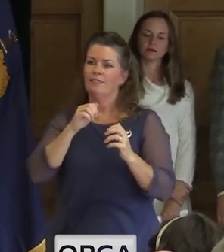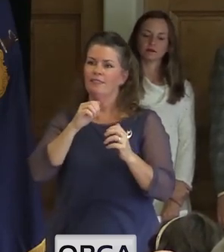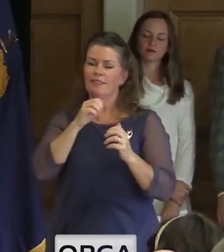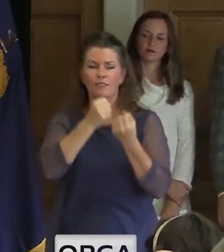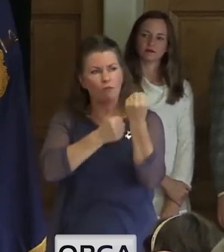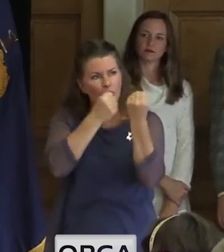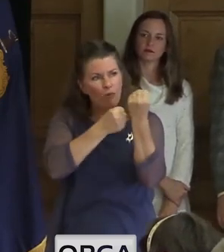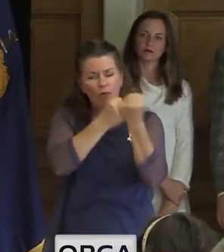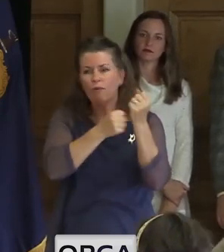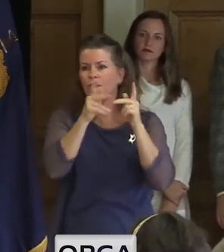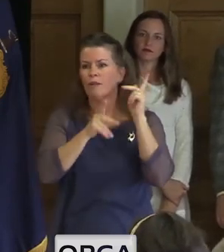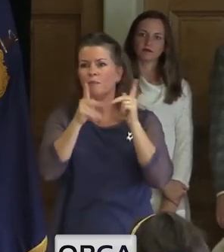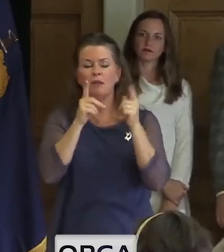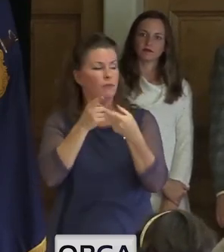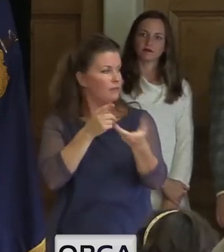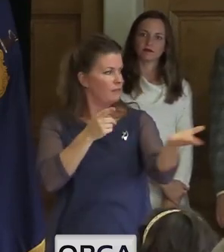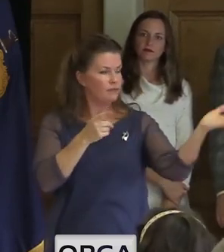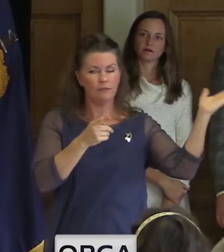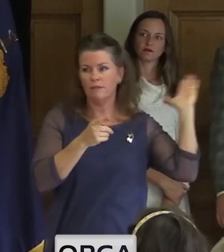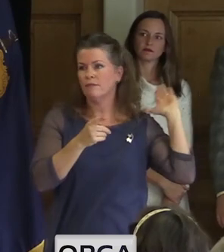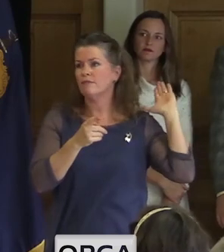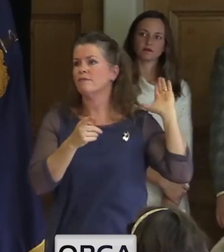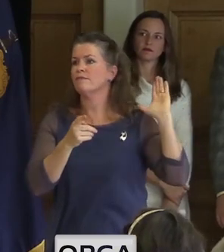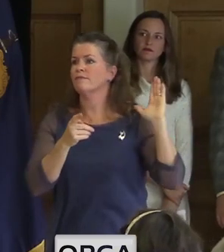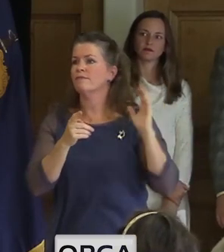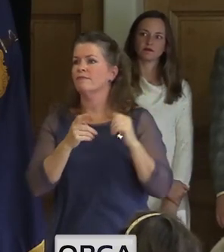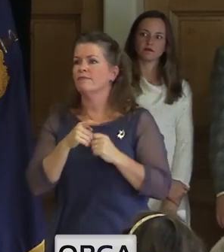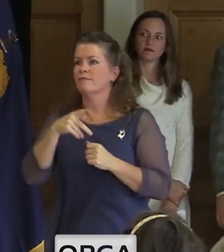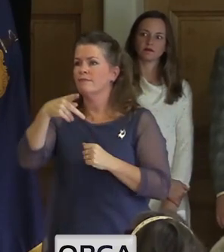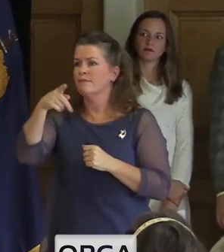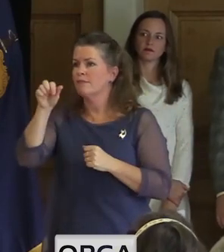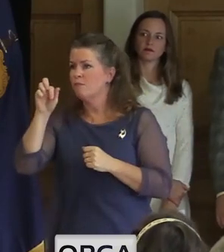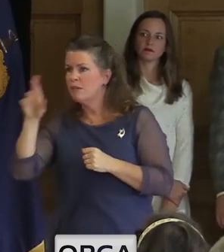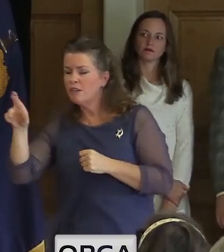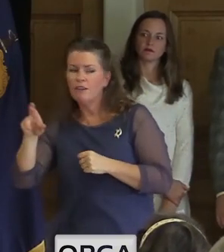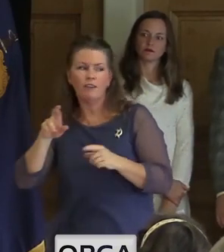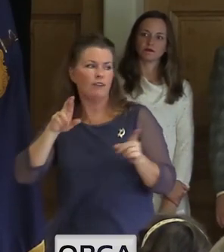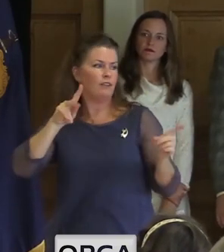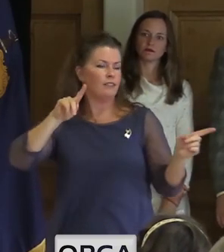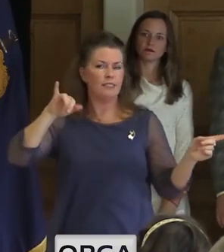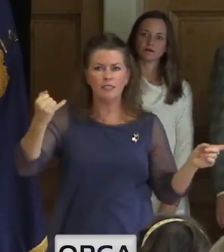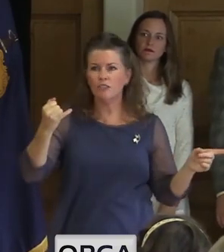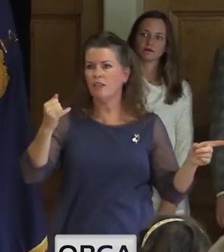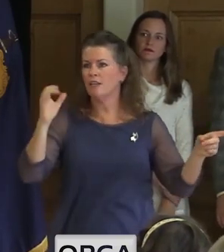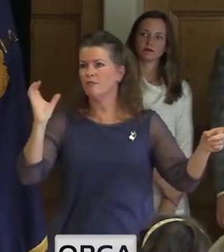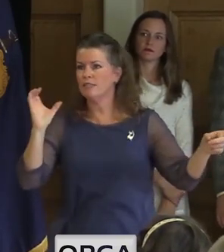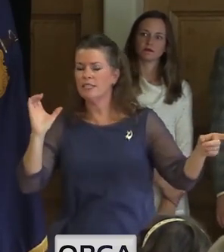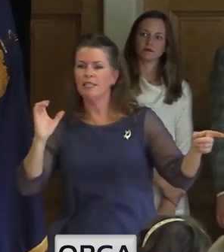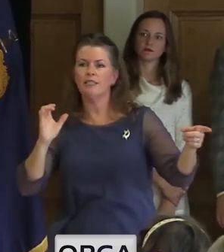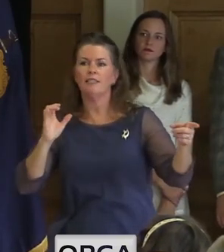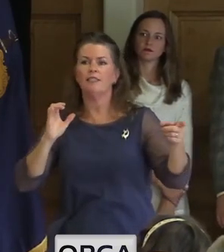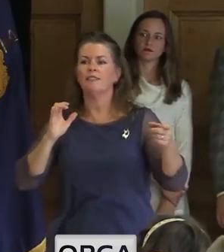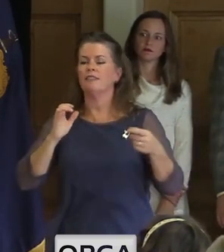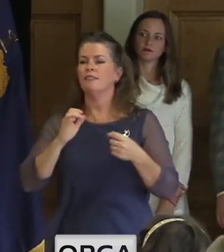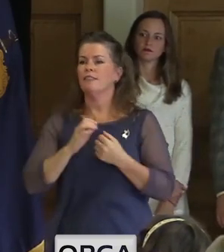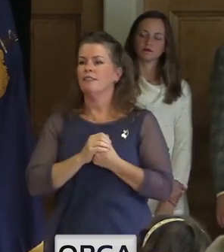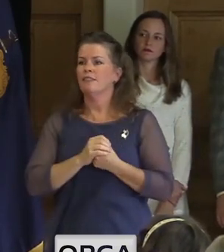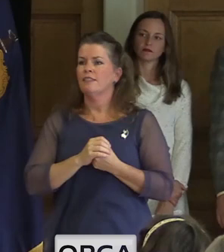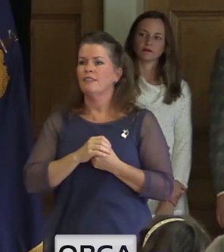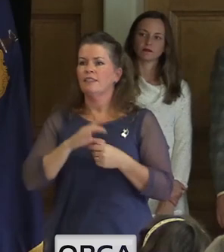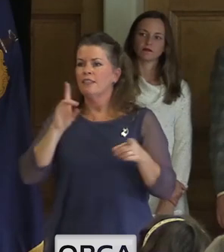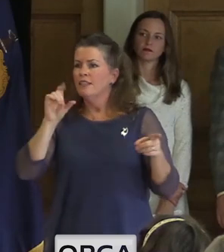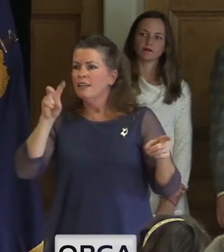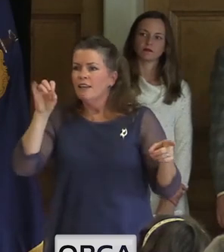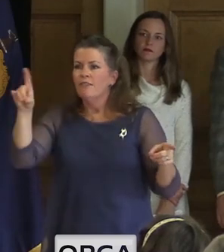up there in the room with you now, you know, Peter's campaign and TJ's campaign and Christine's campaign and David